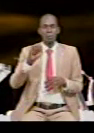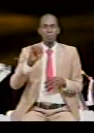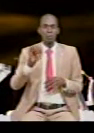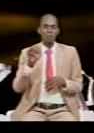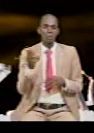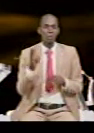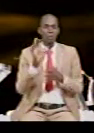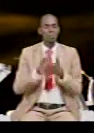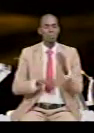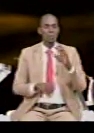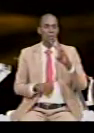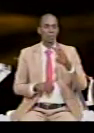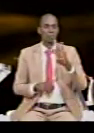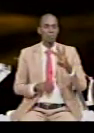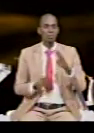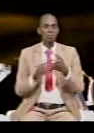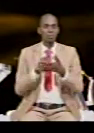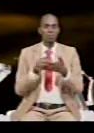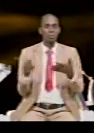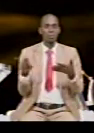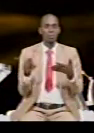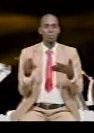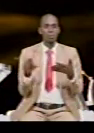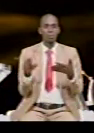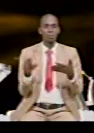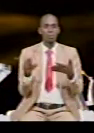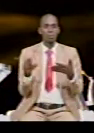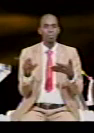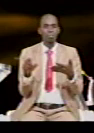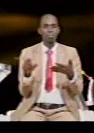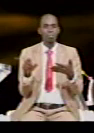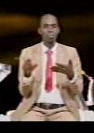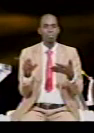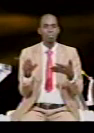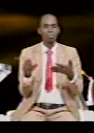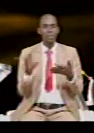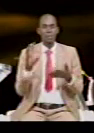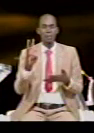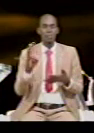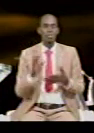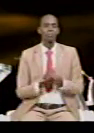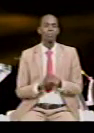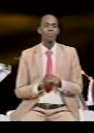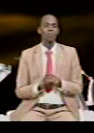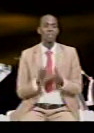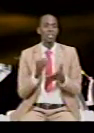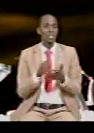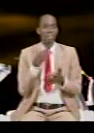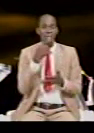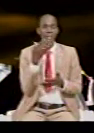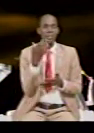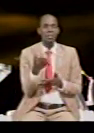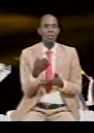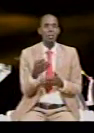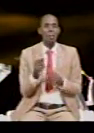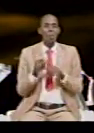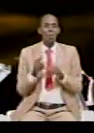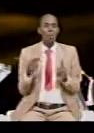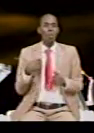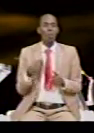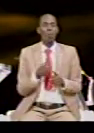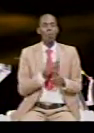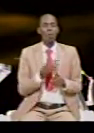chapter 64, I read there in verse 6. It says, but we